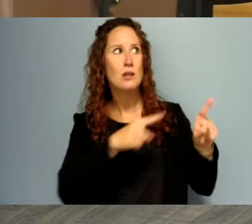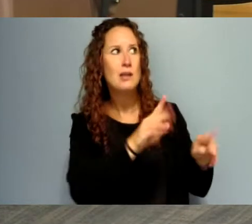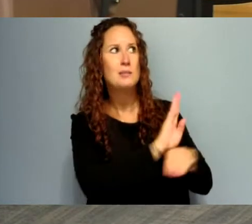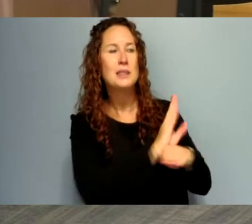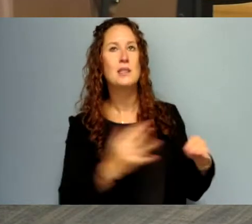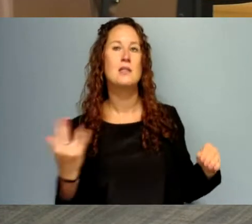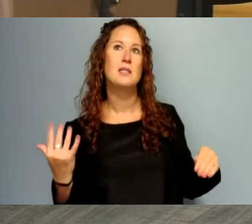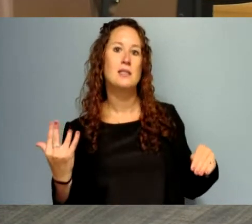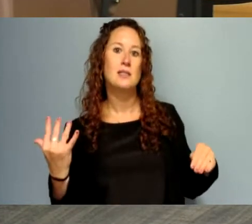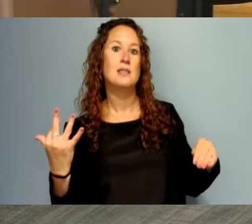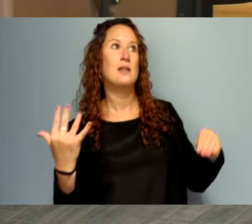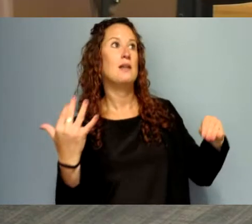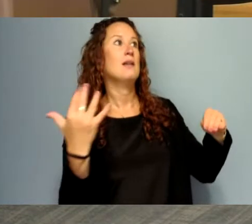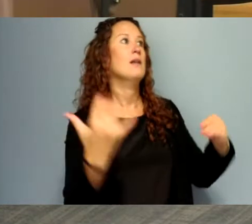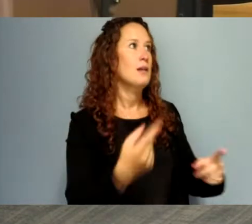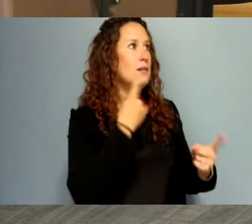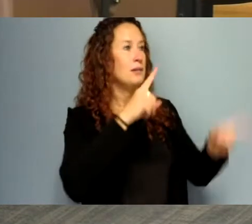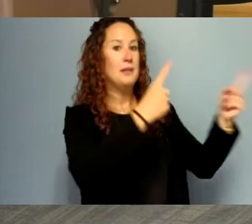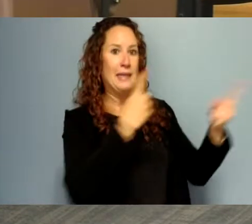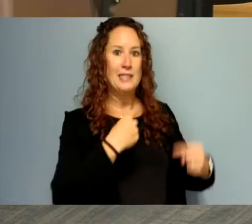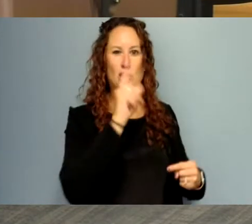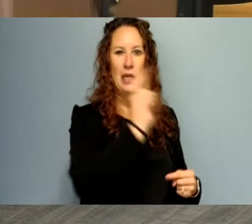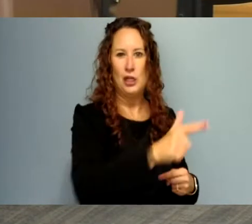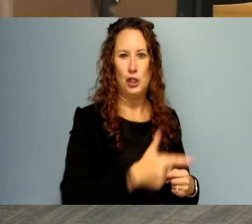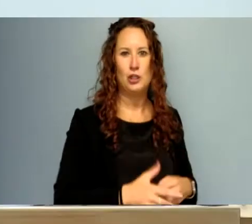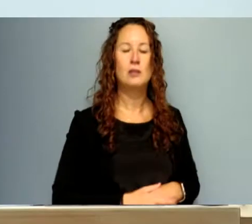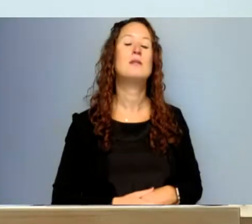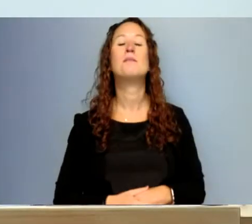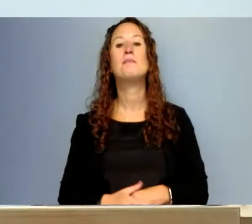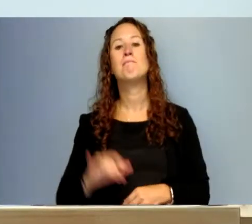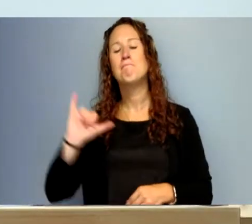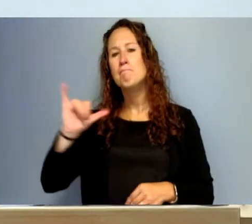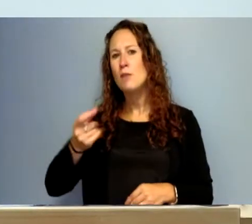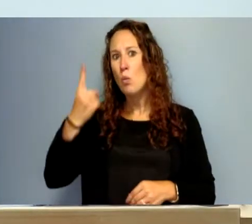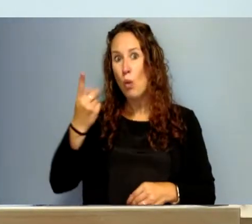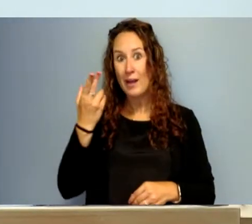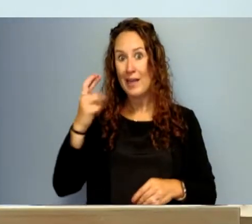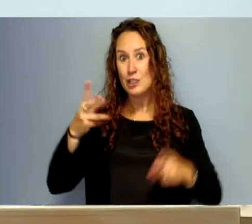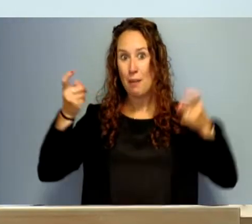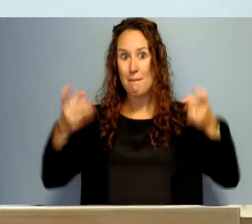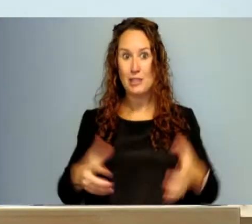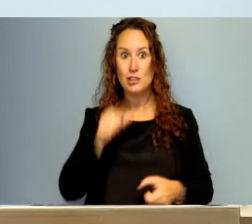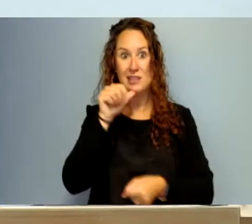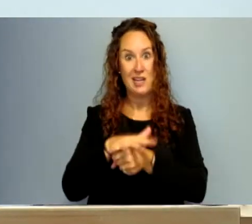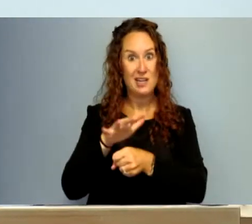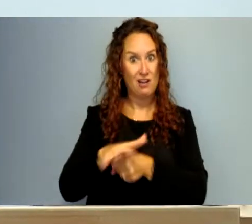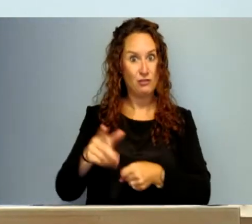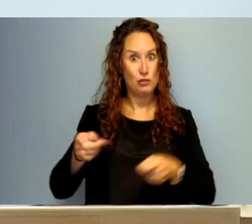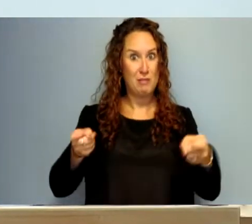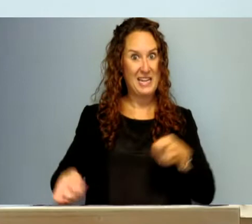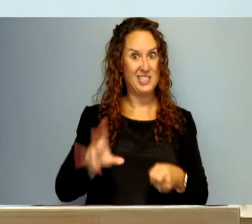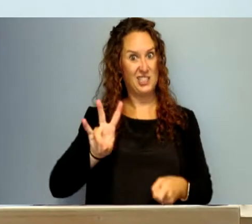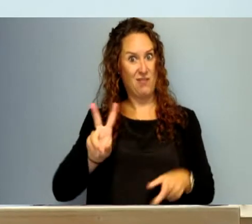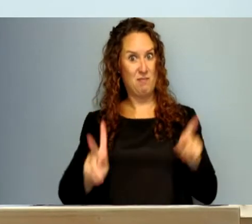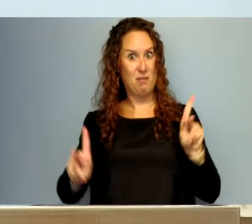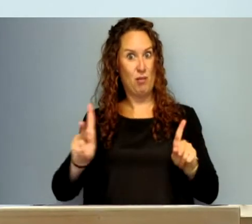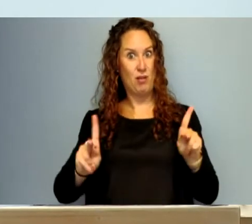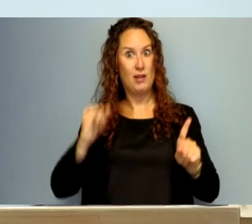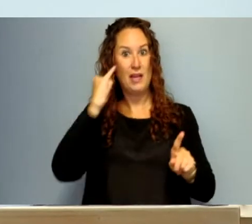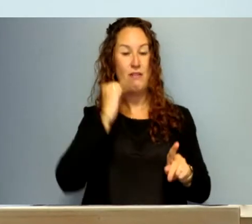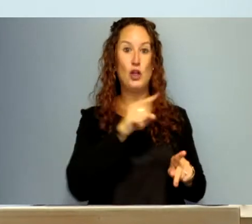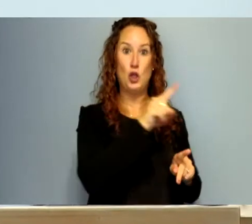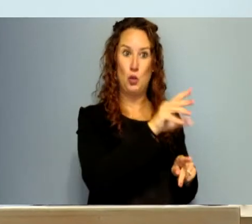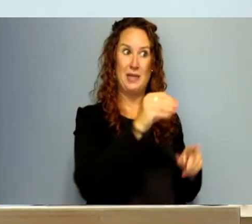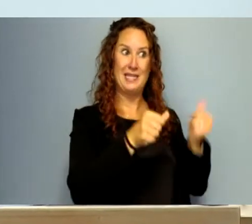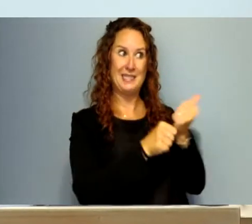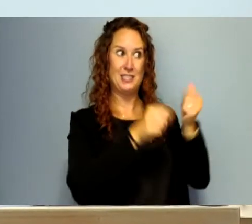to them. Okay. So the one HR manager isn't enough to manage those 7 people if you and the assistant director are